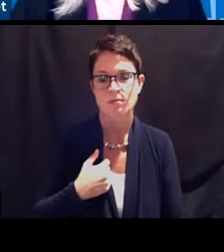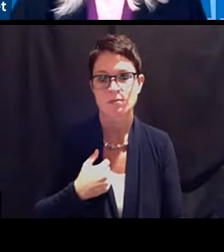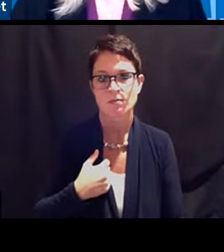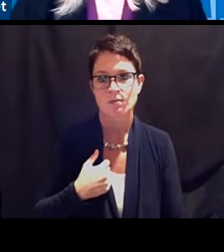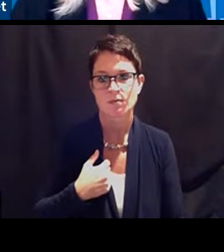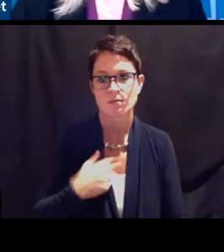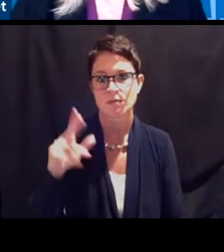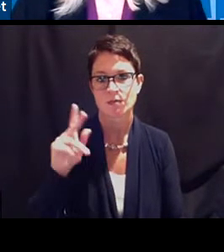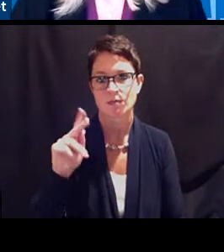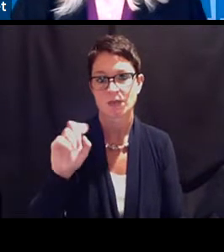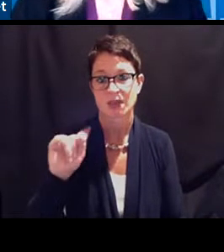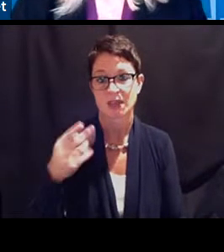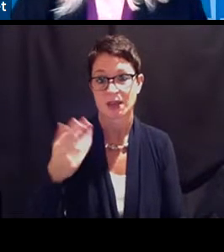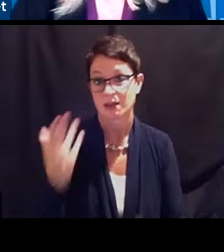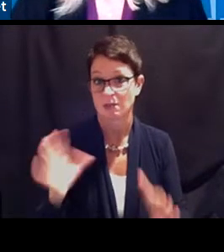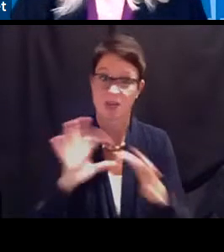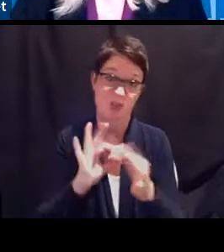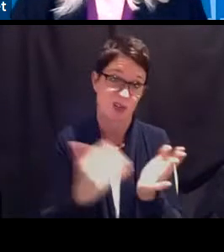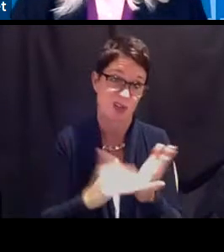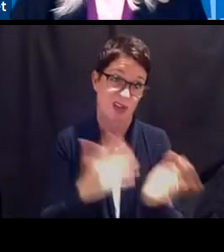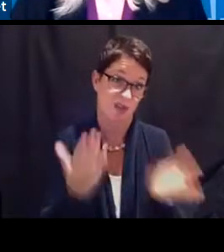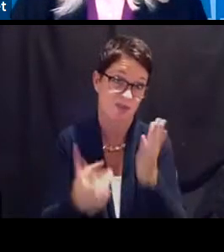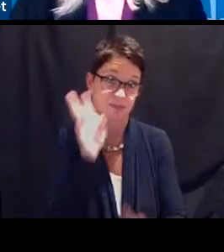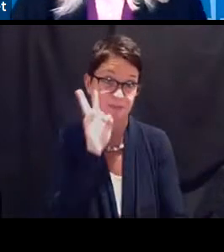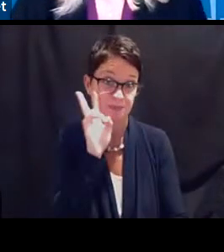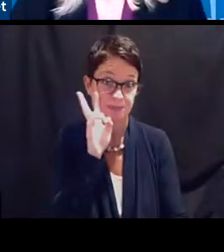Maybe Kenneth will come back to us.